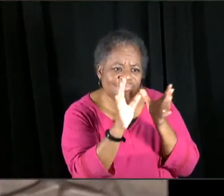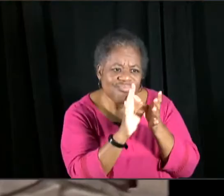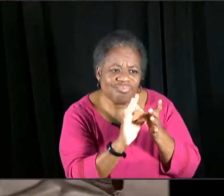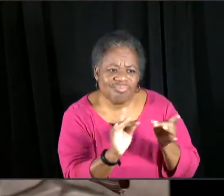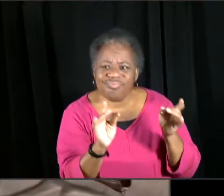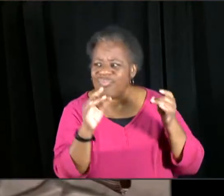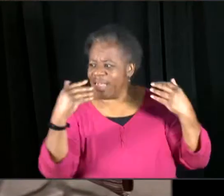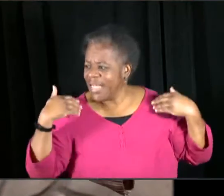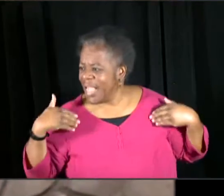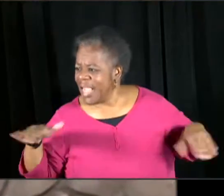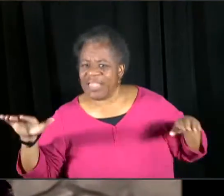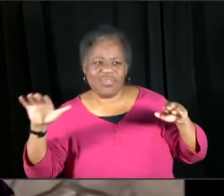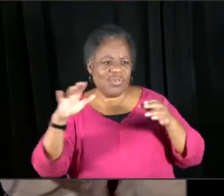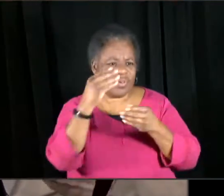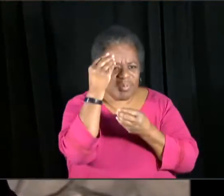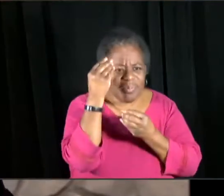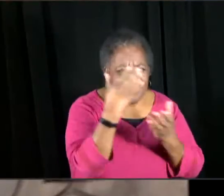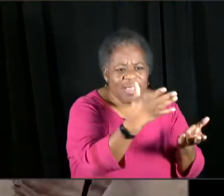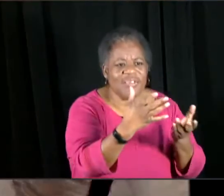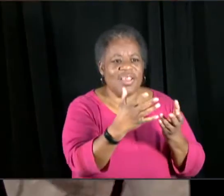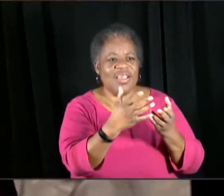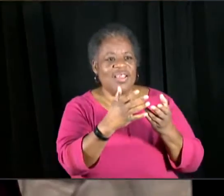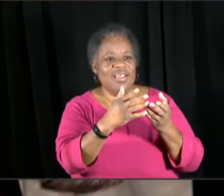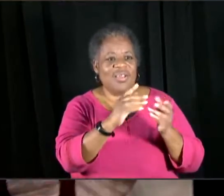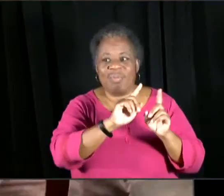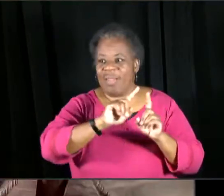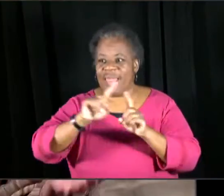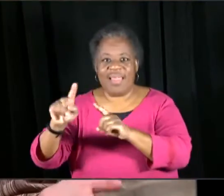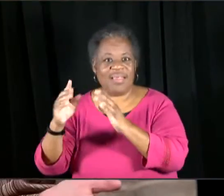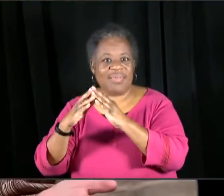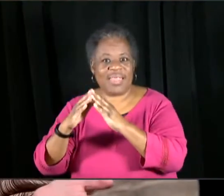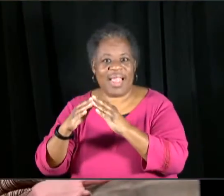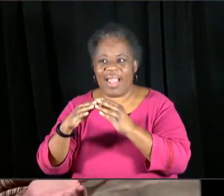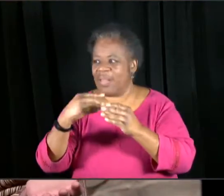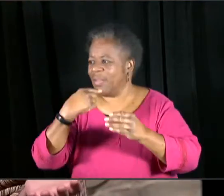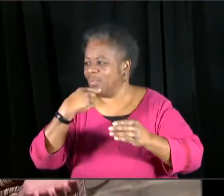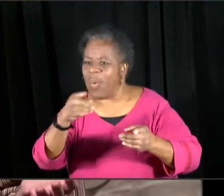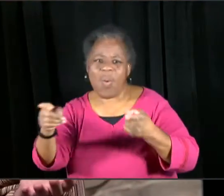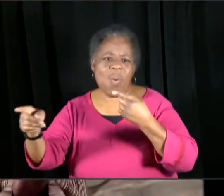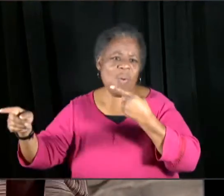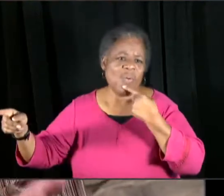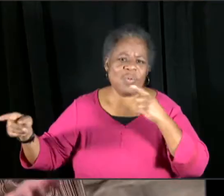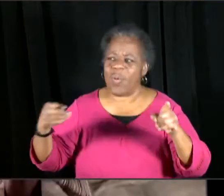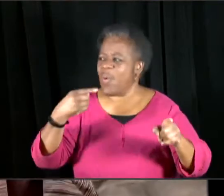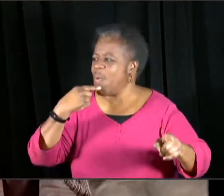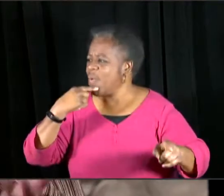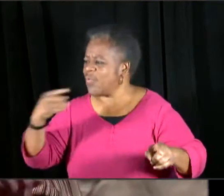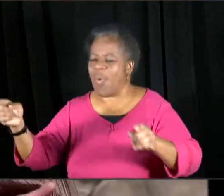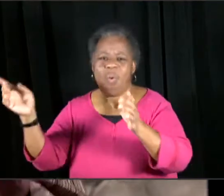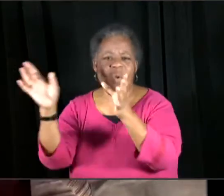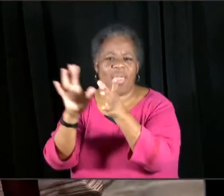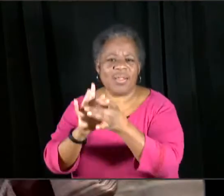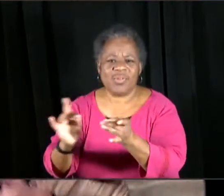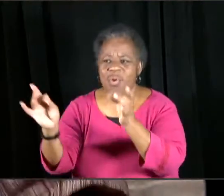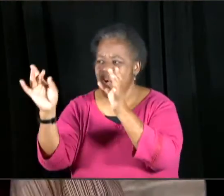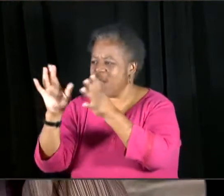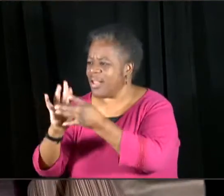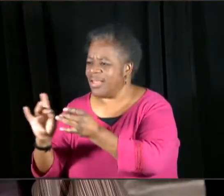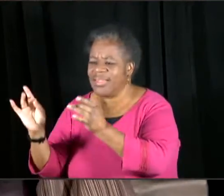told everyone who would listen, because it rang impossibly possible. It rang